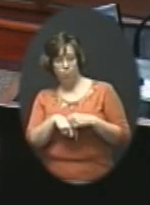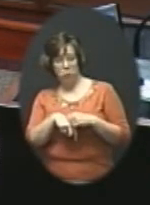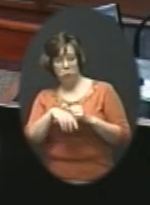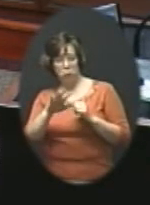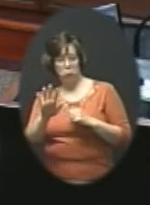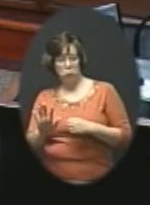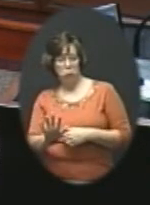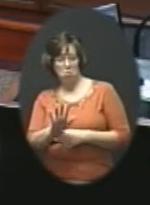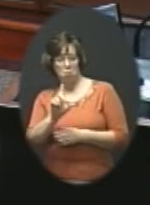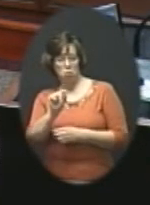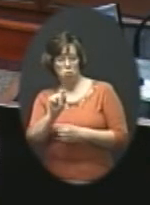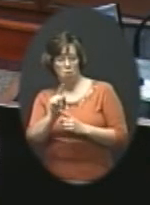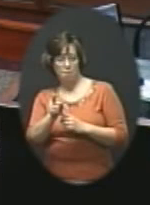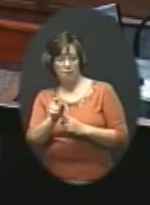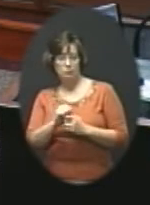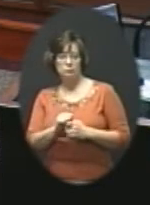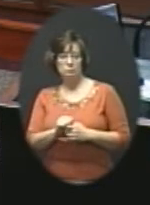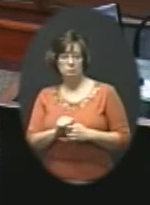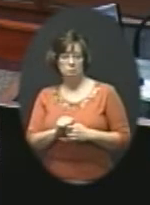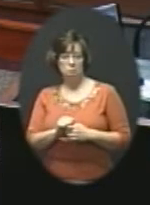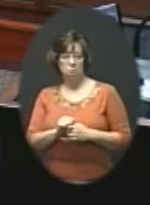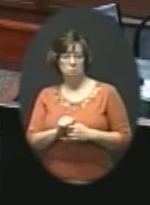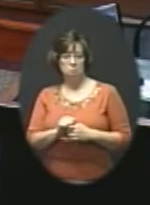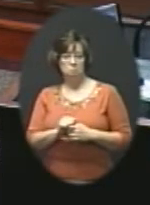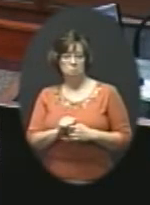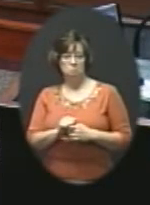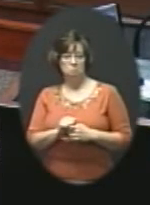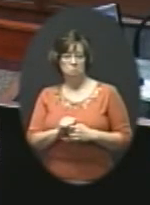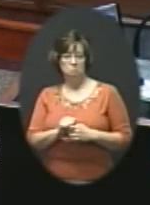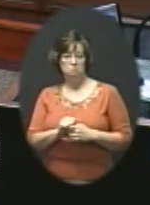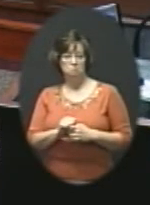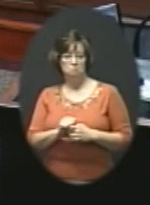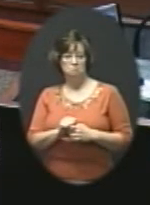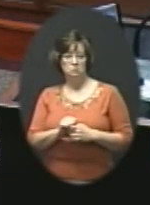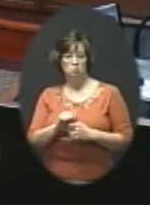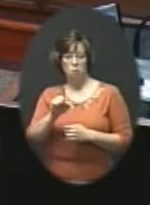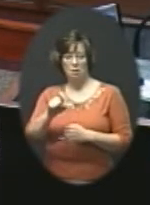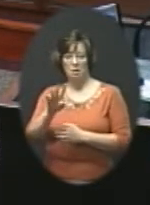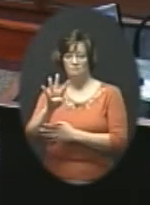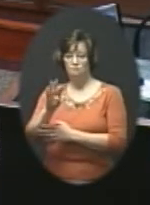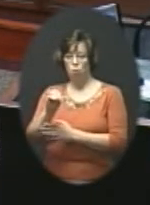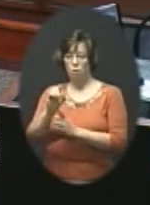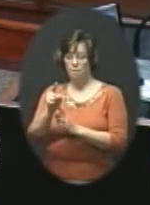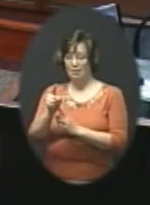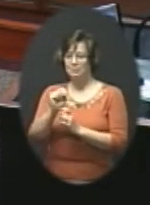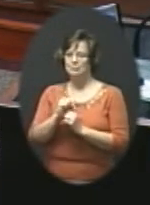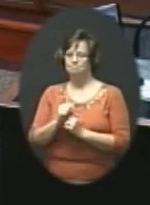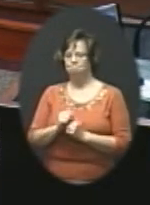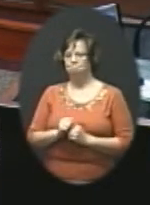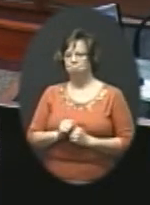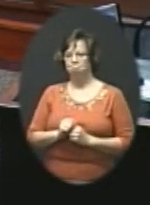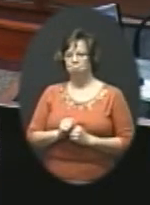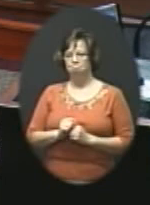Probably 20 minutes. All right. 20 minutes. All right. So we need 40 minutes.